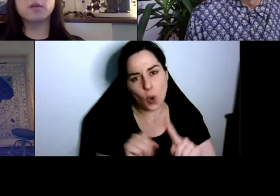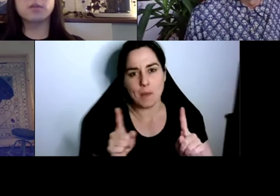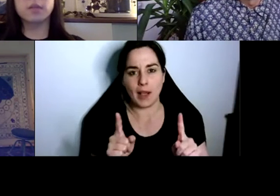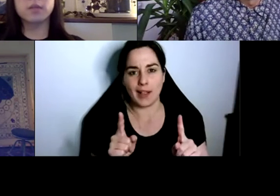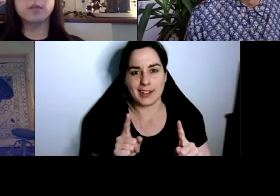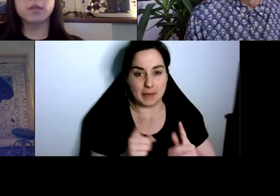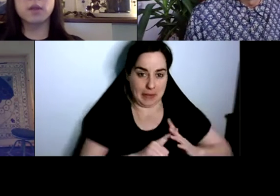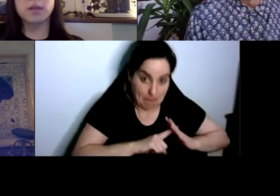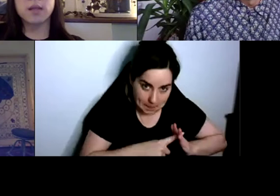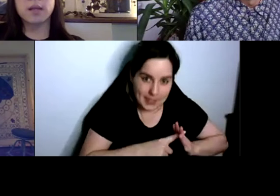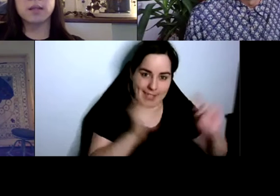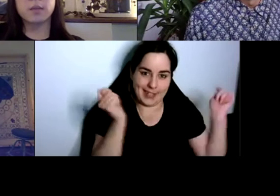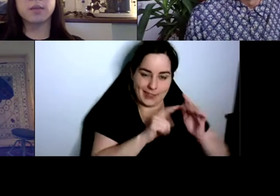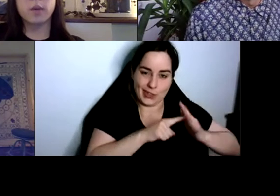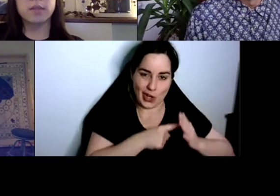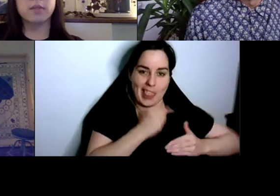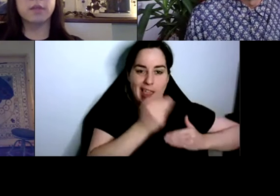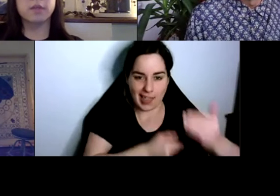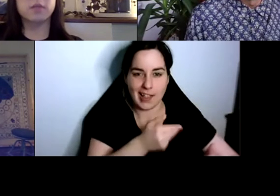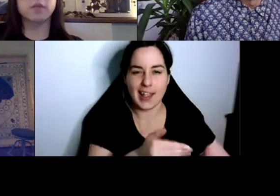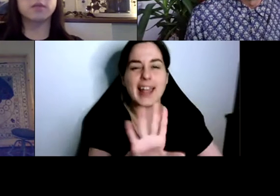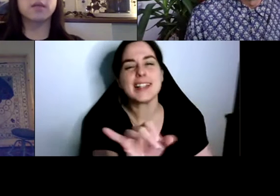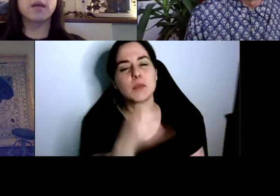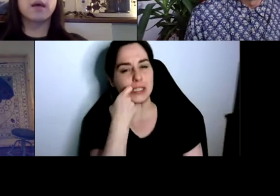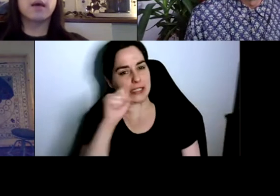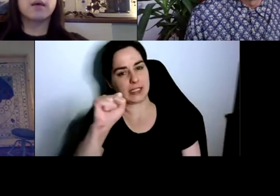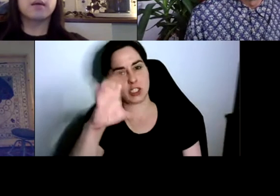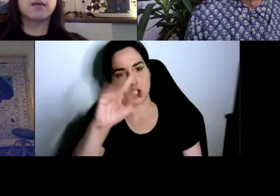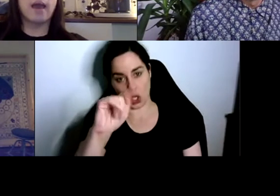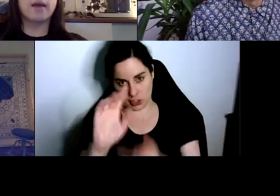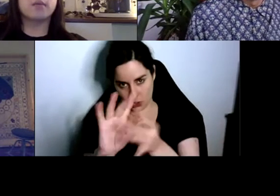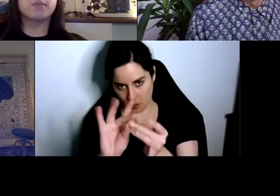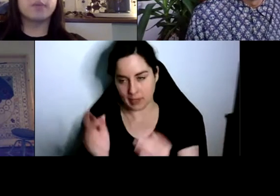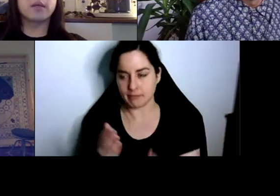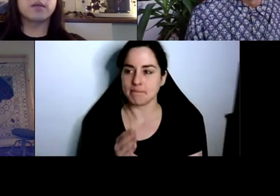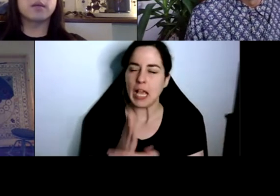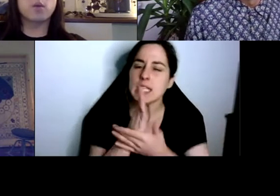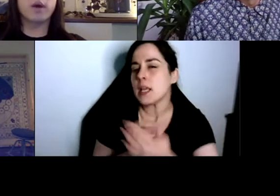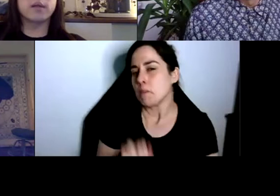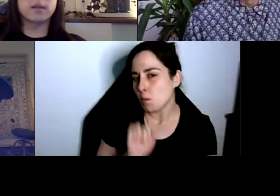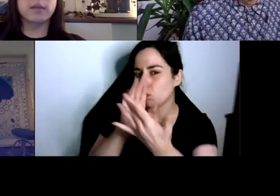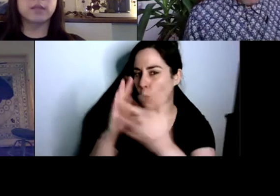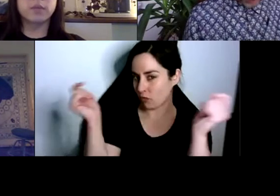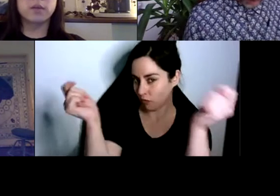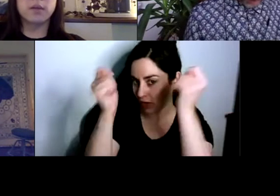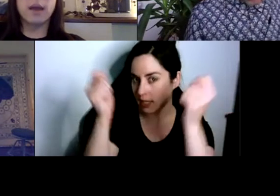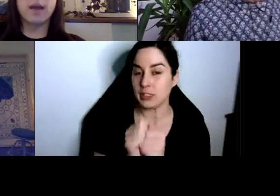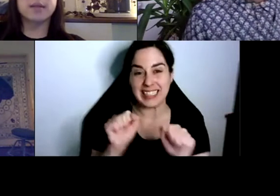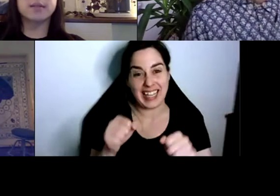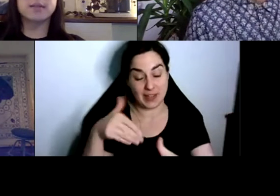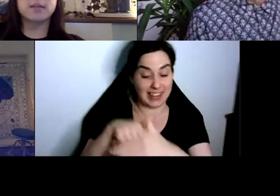think largely because of what Scott said, some of the ways that festivals can be quite